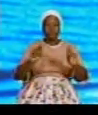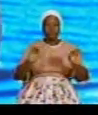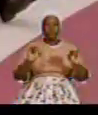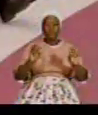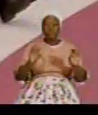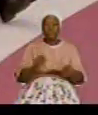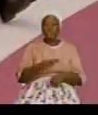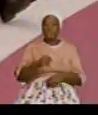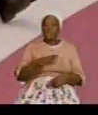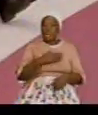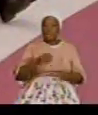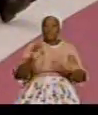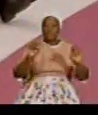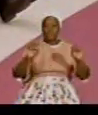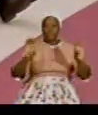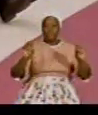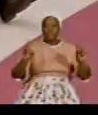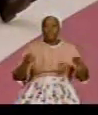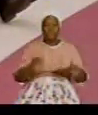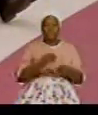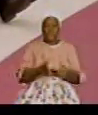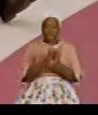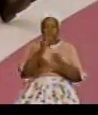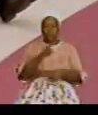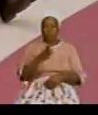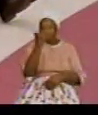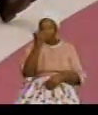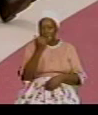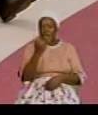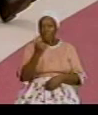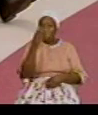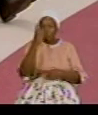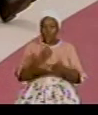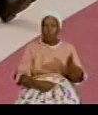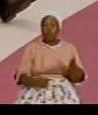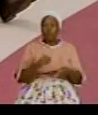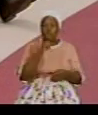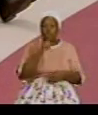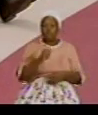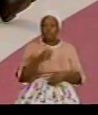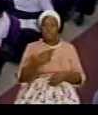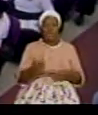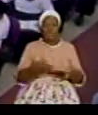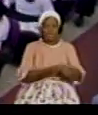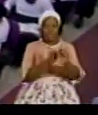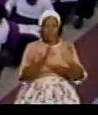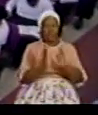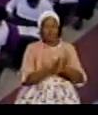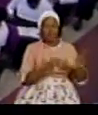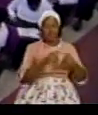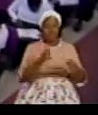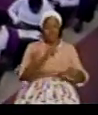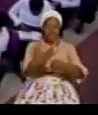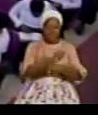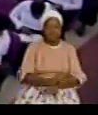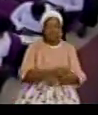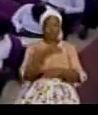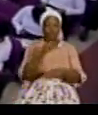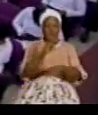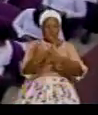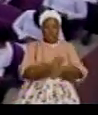him, why walk not thy disciples according to the tradition of